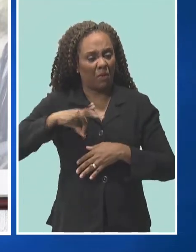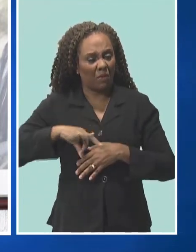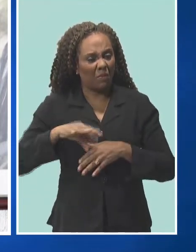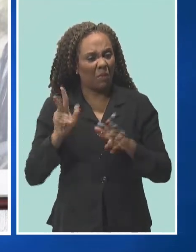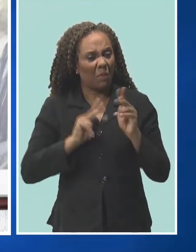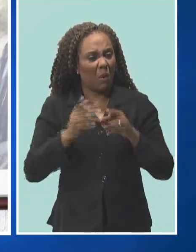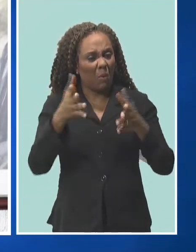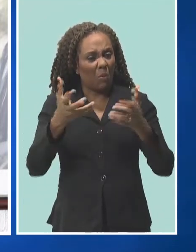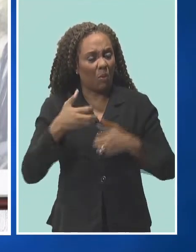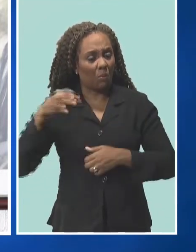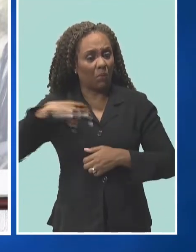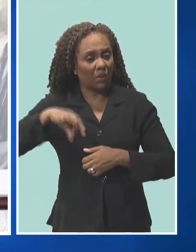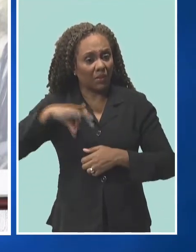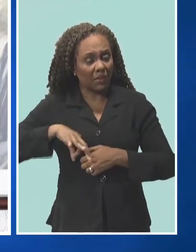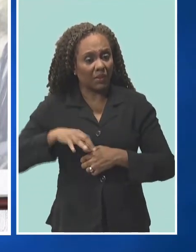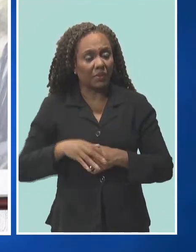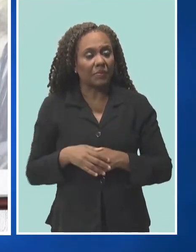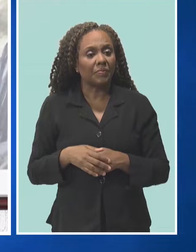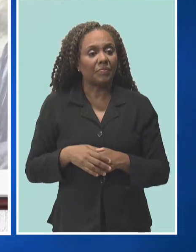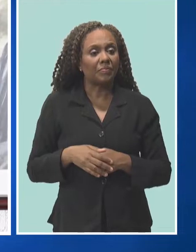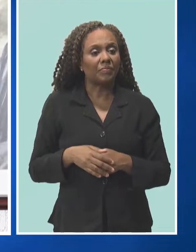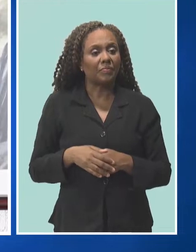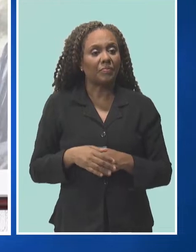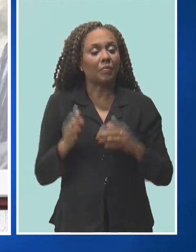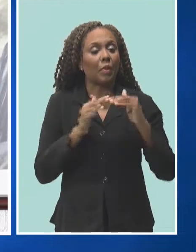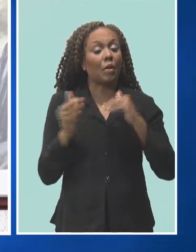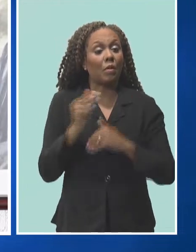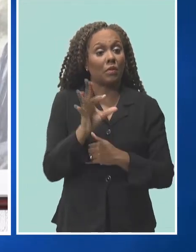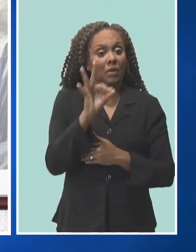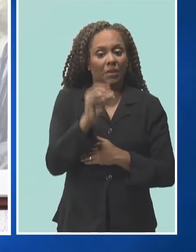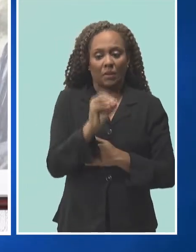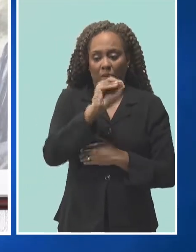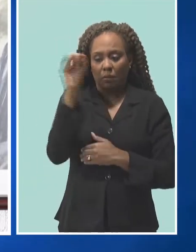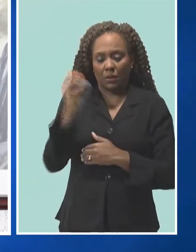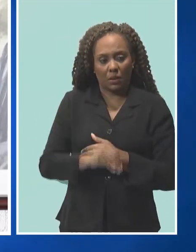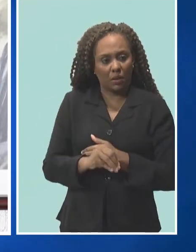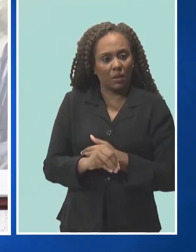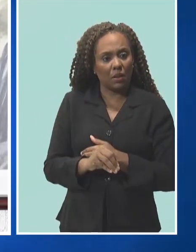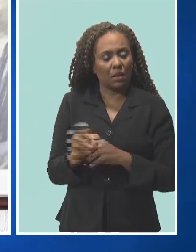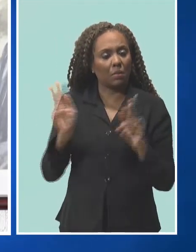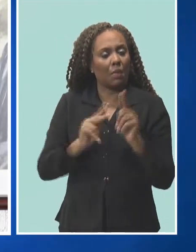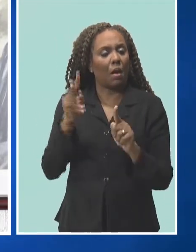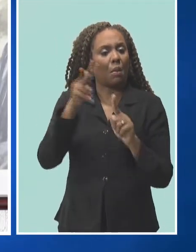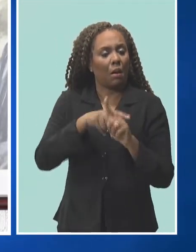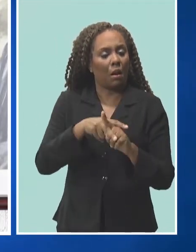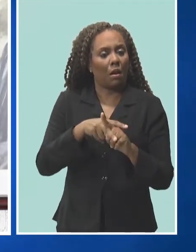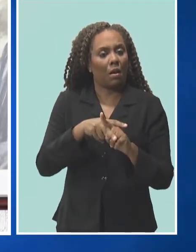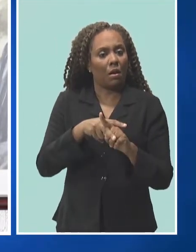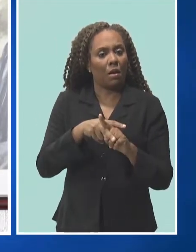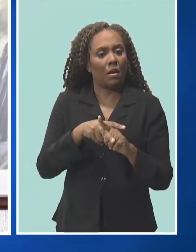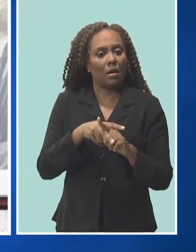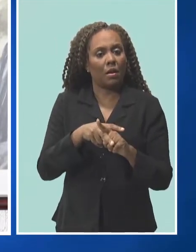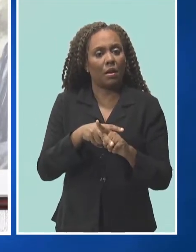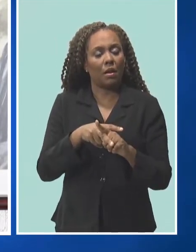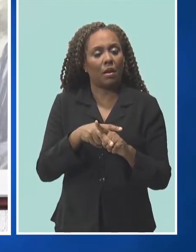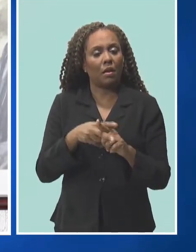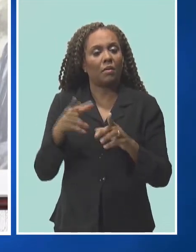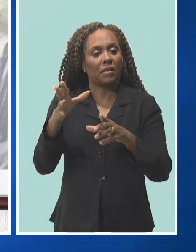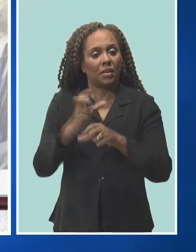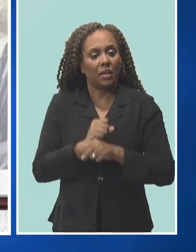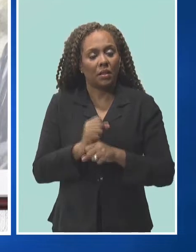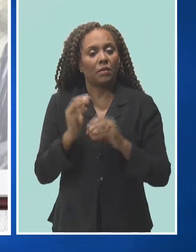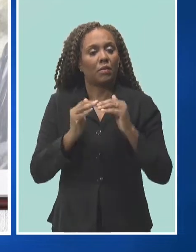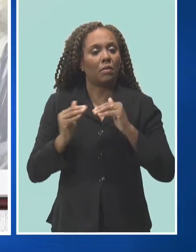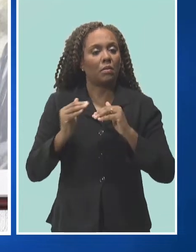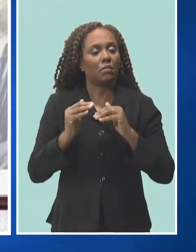claims. As of the same date, over 90% of the qualifying claimants have received payments totaling over